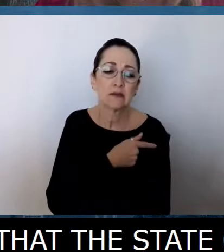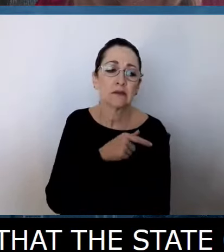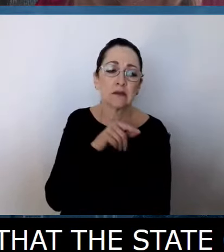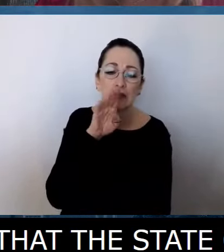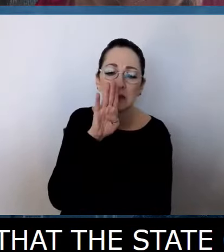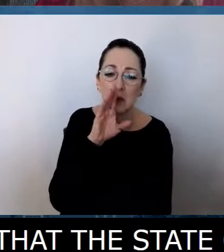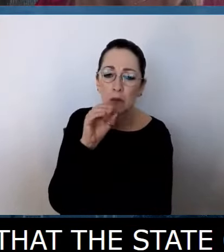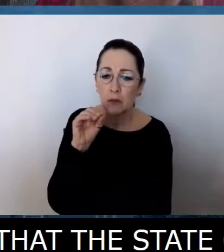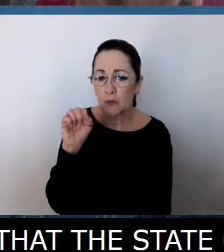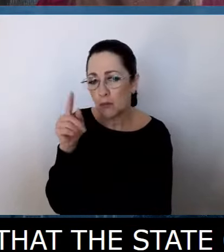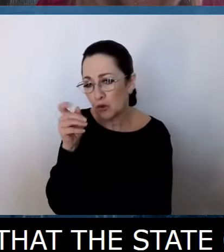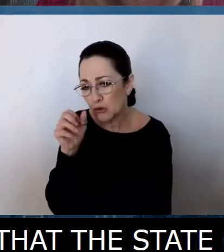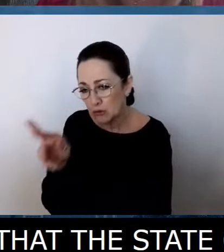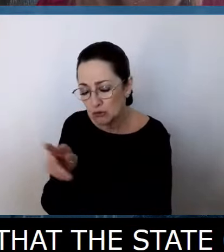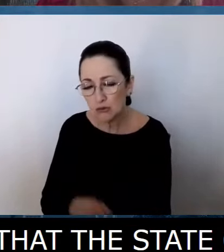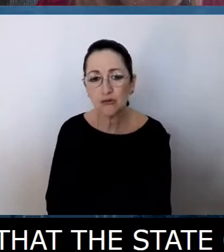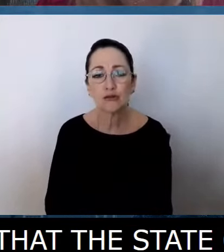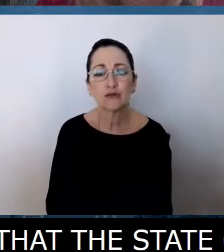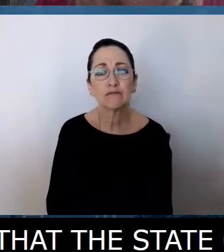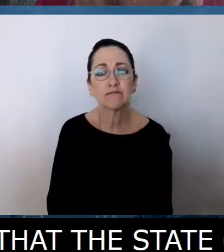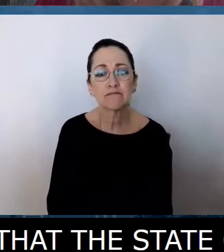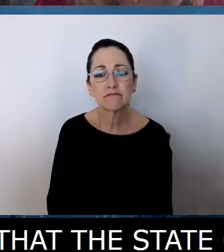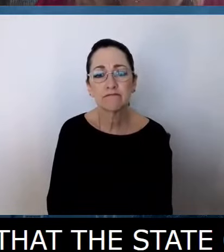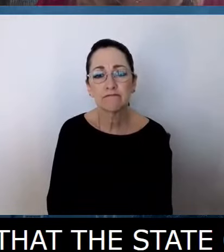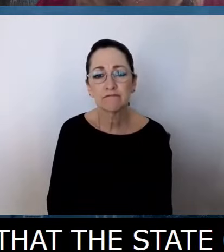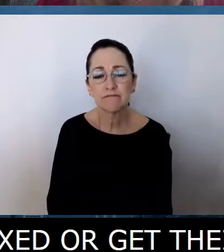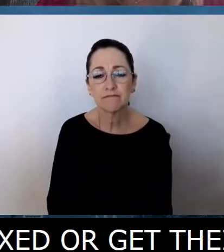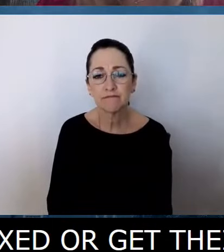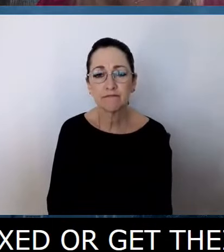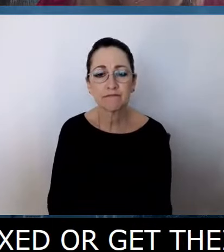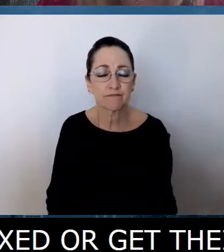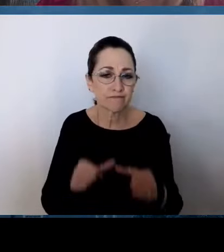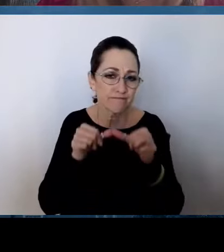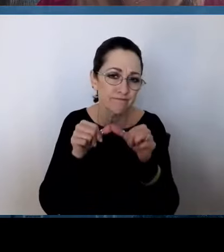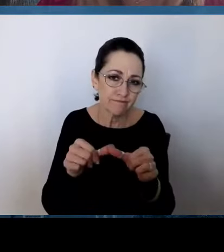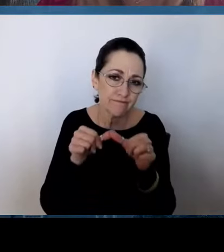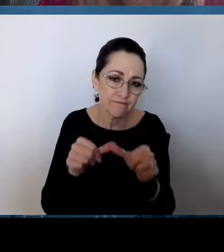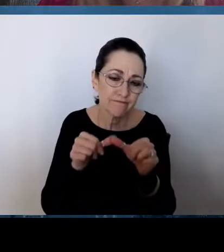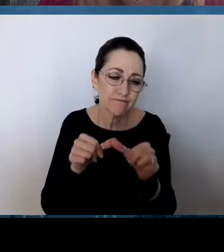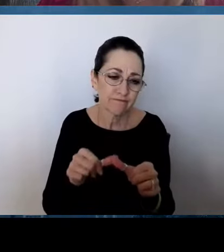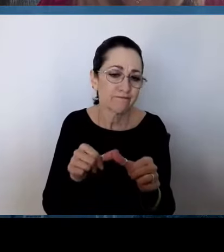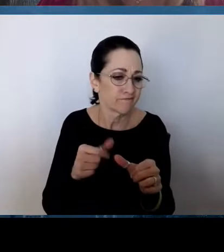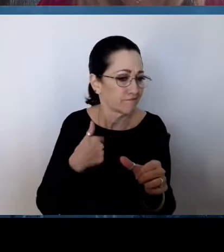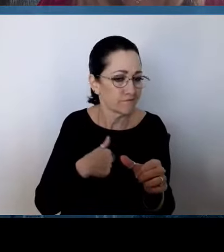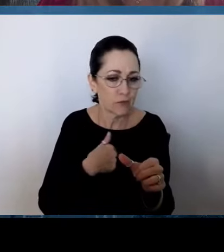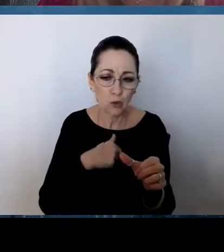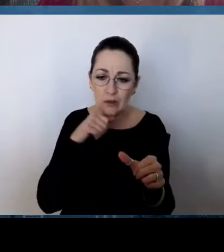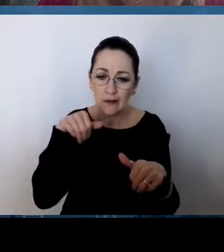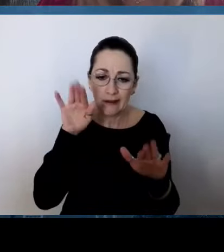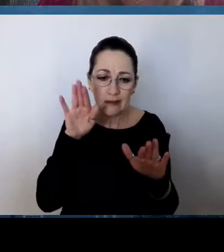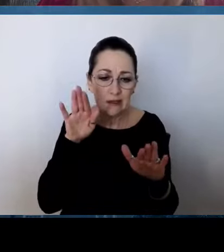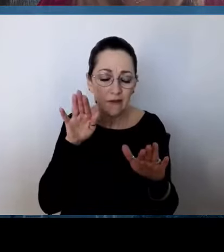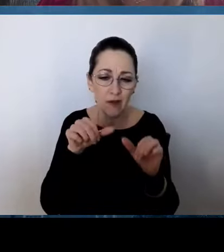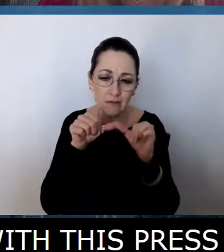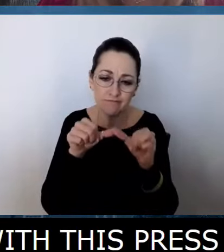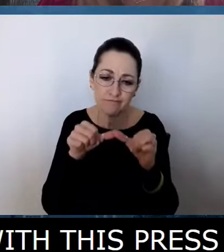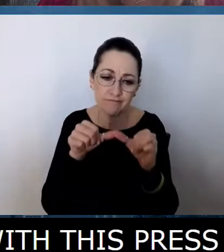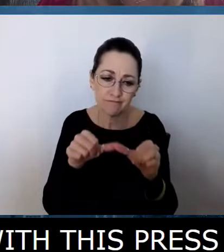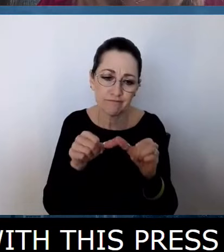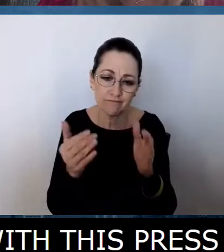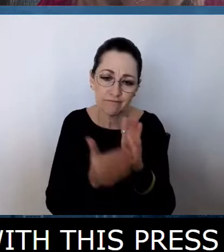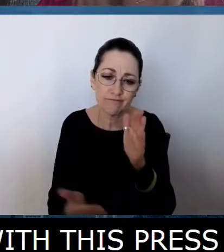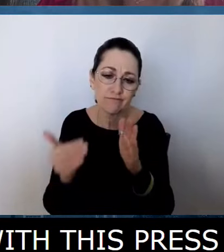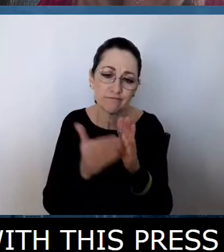that we have a surge going on. I think it's been a consistent message. When the winter months come, people are indoors, they're